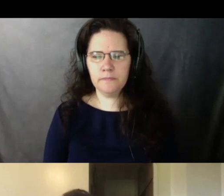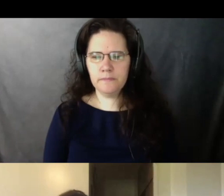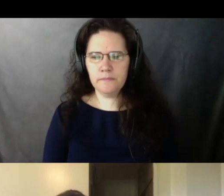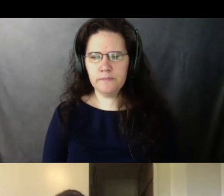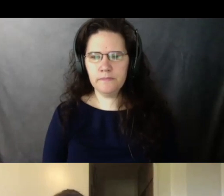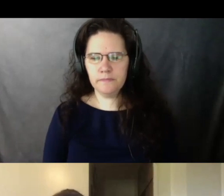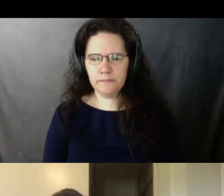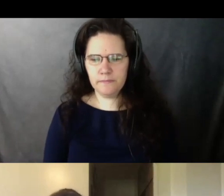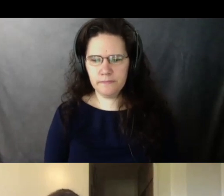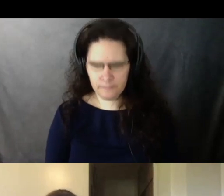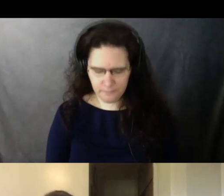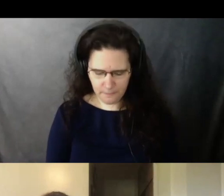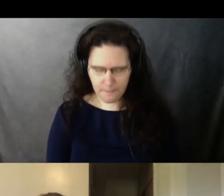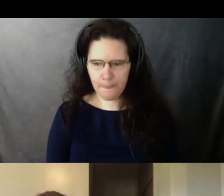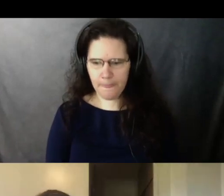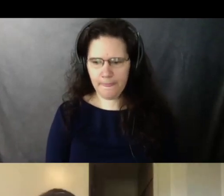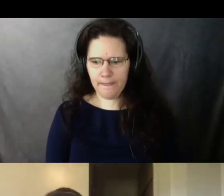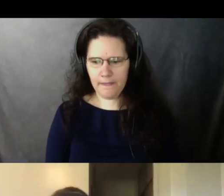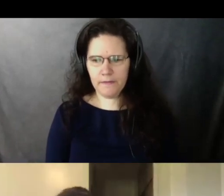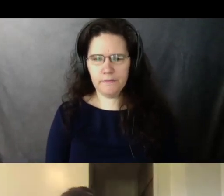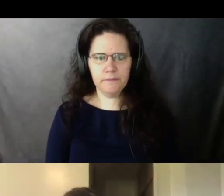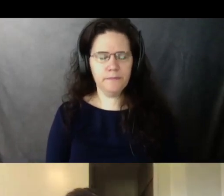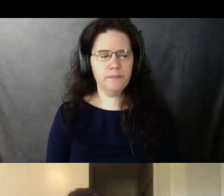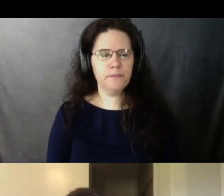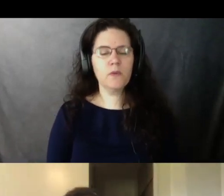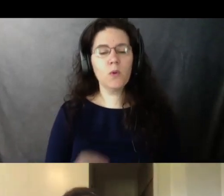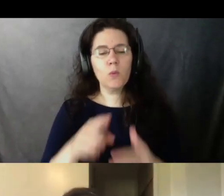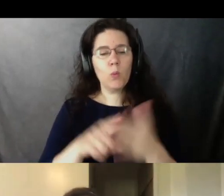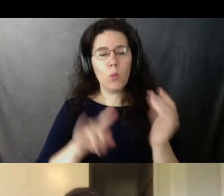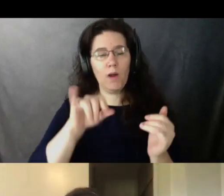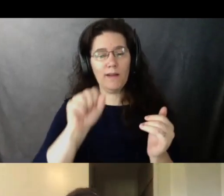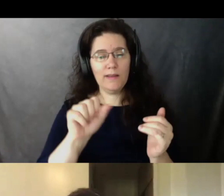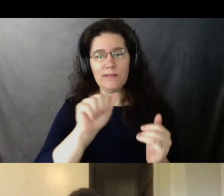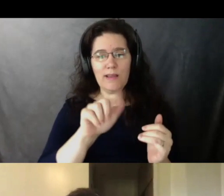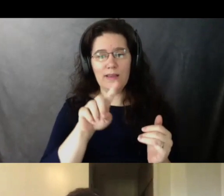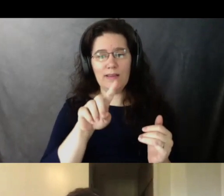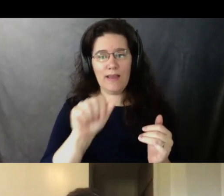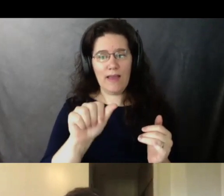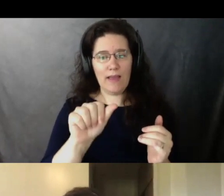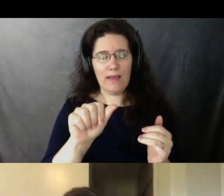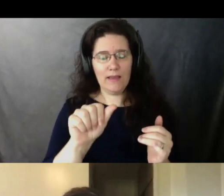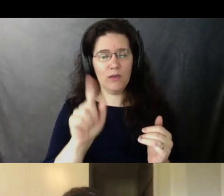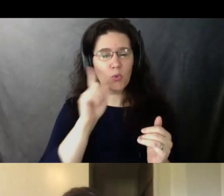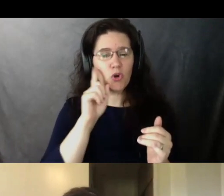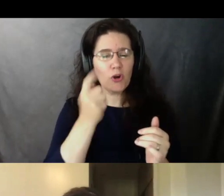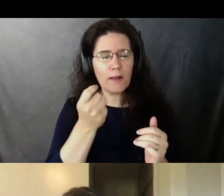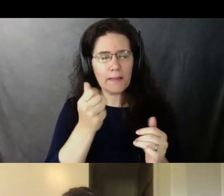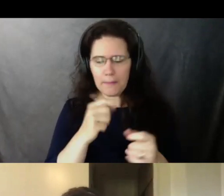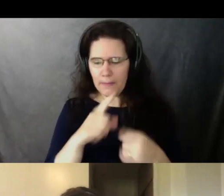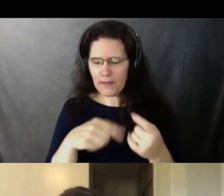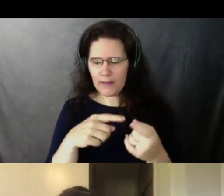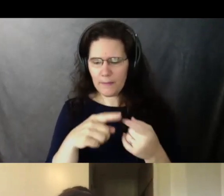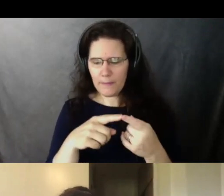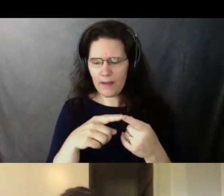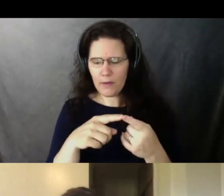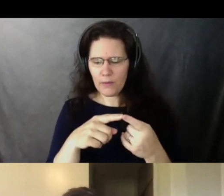So what is the Americans with Disabilities Act? You heard a little bit in the beginning, but I'm gonna go into